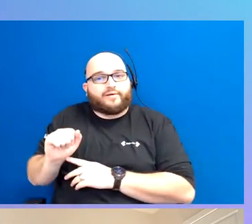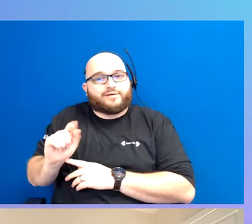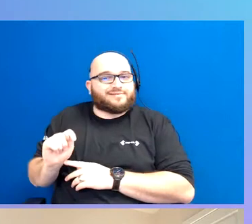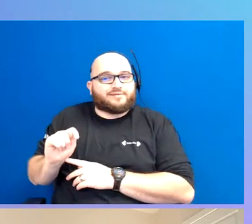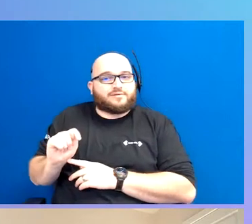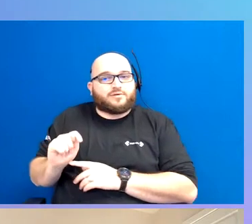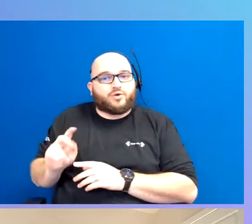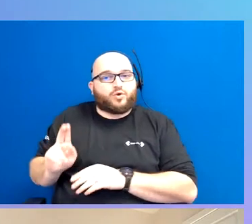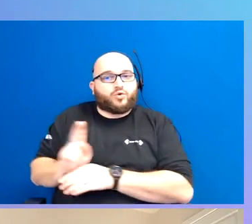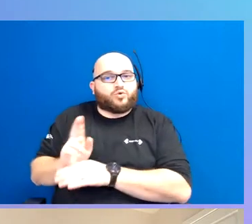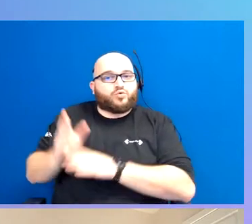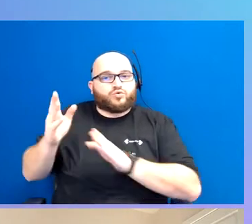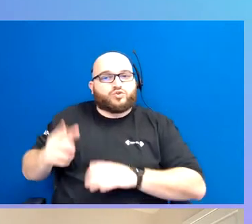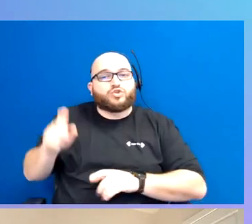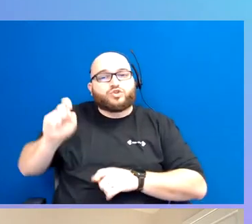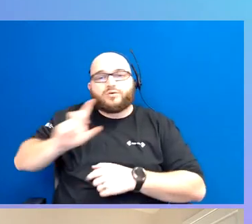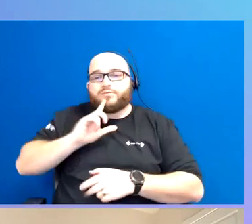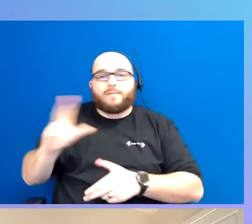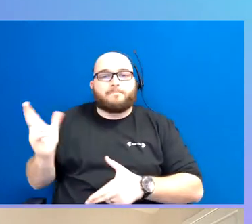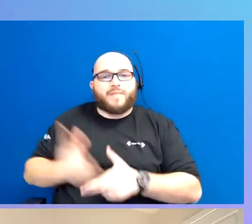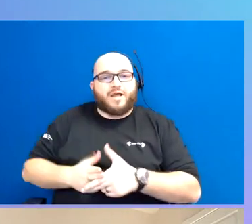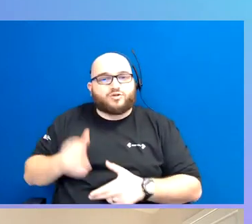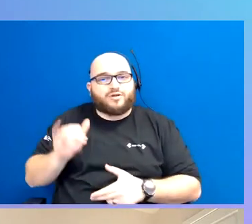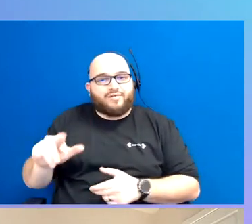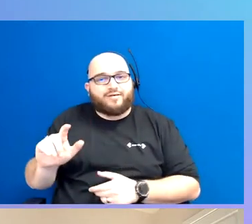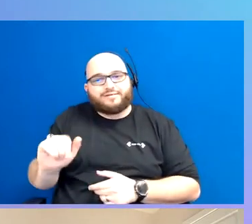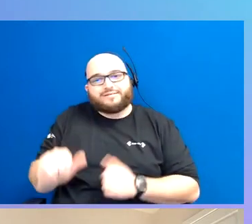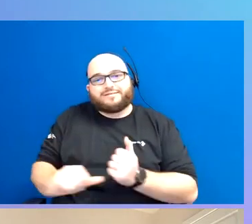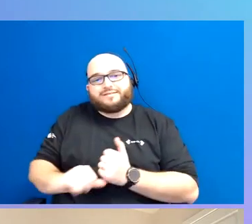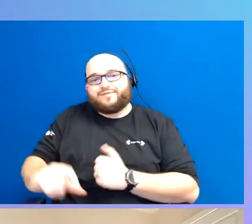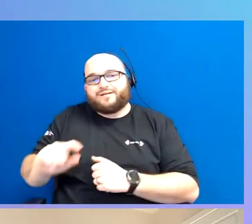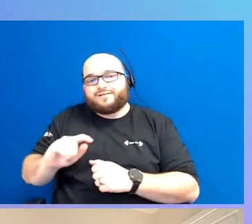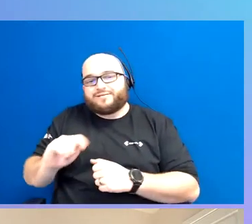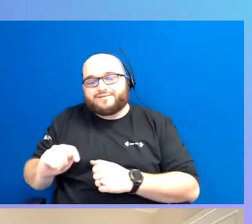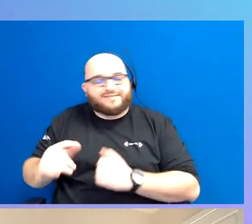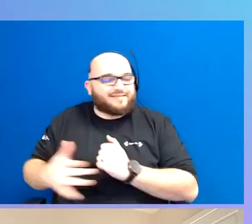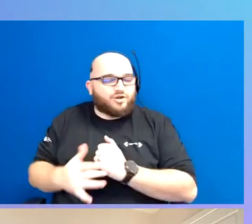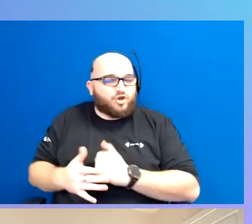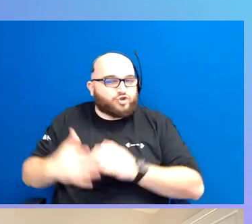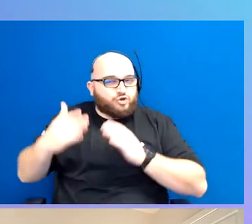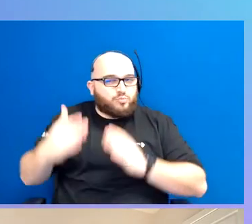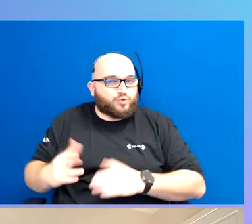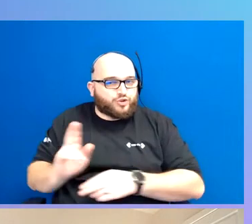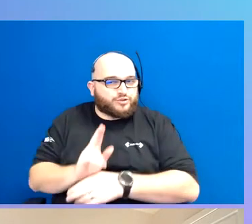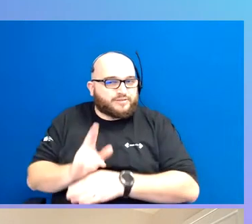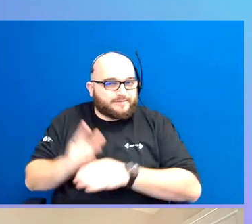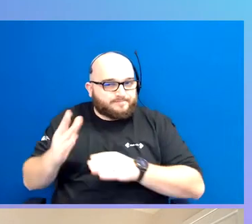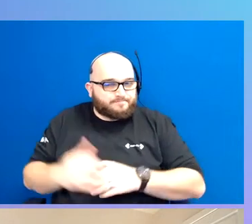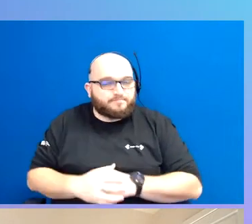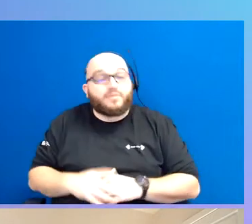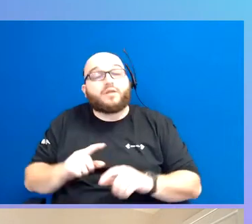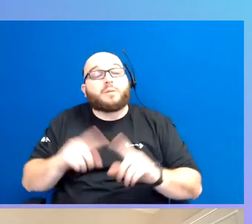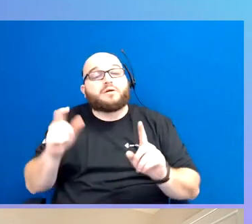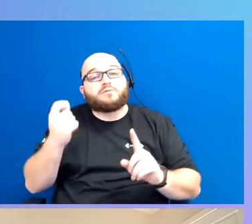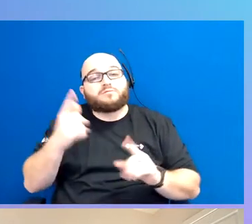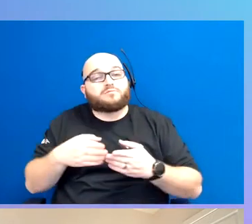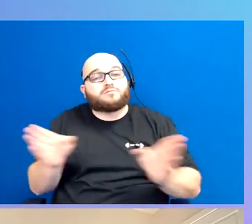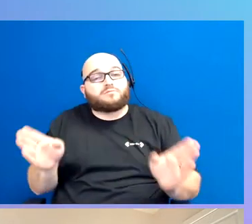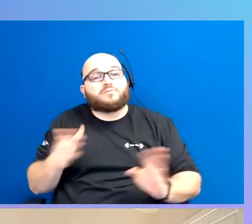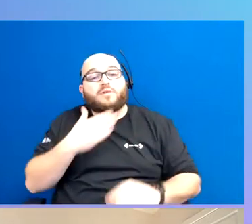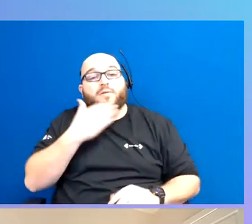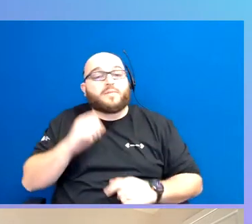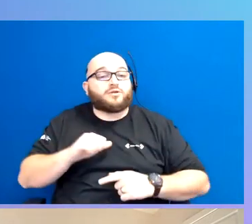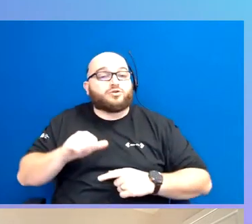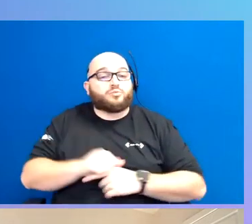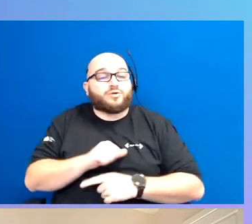It should be mentioned, right? um but again, as a best practice, if this thing